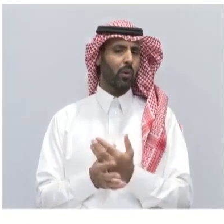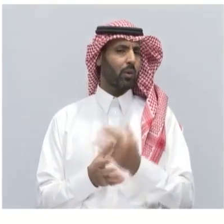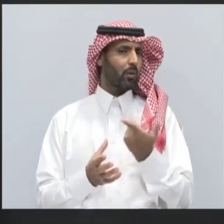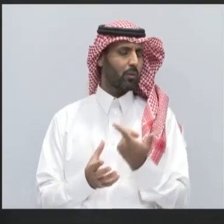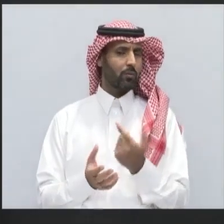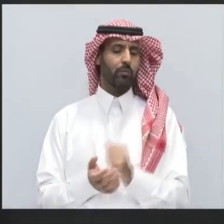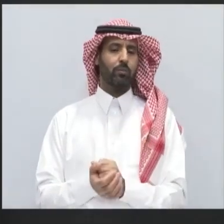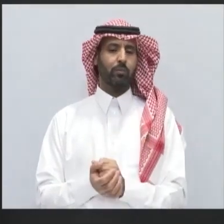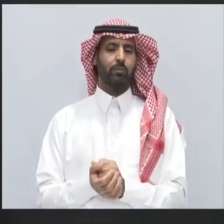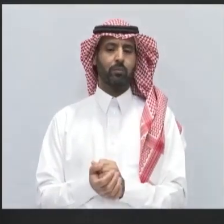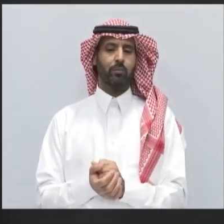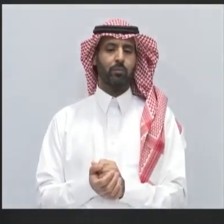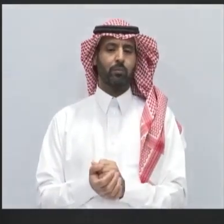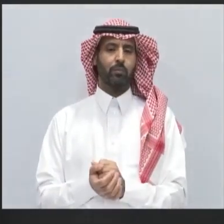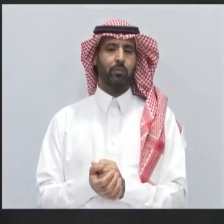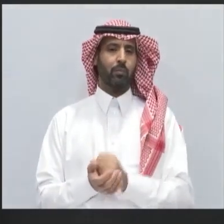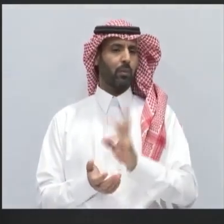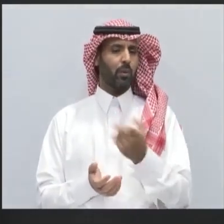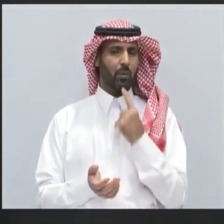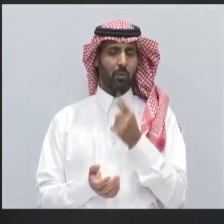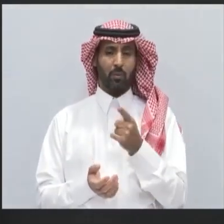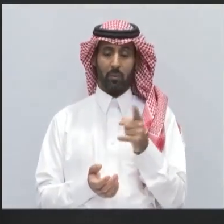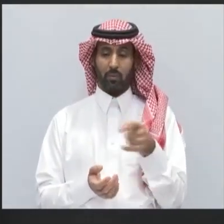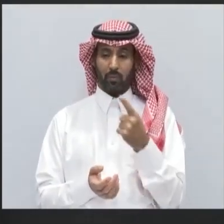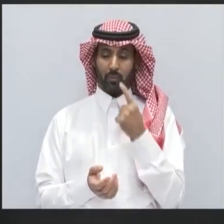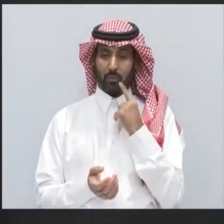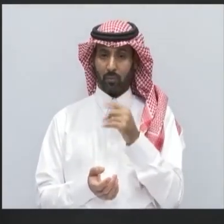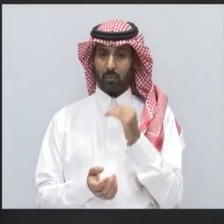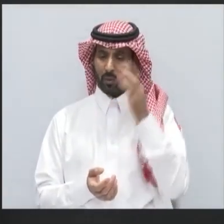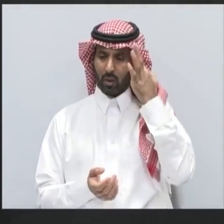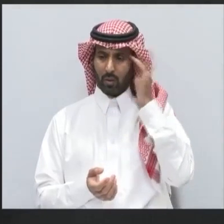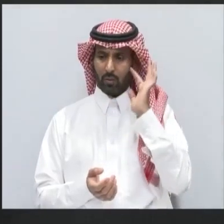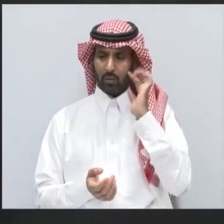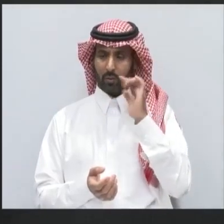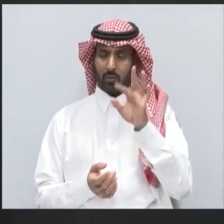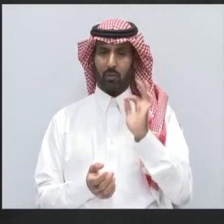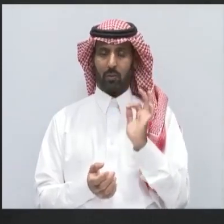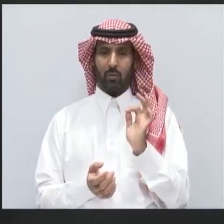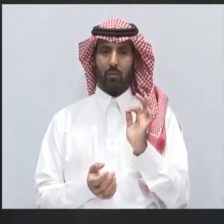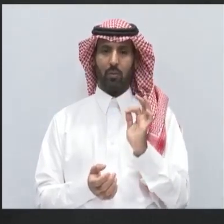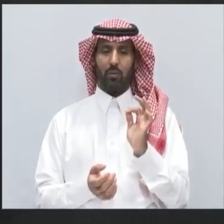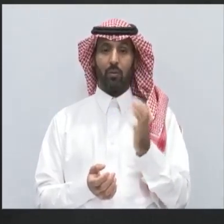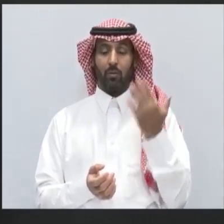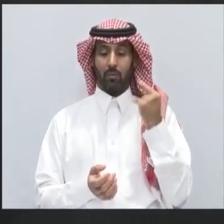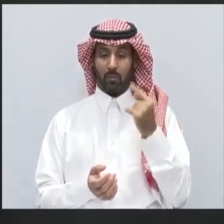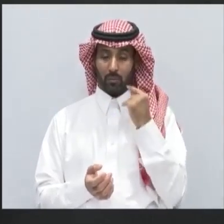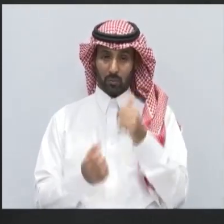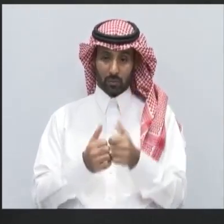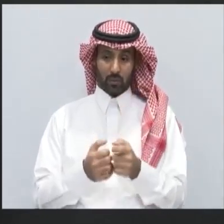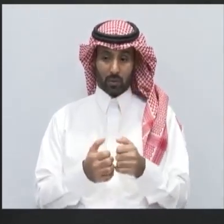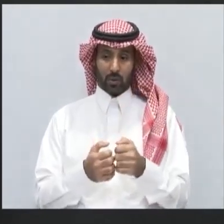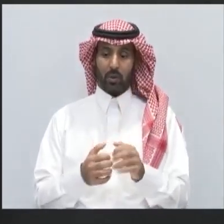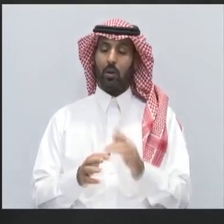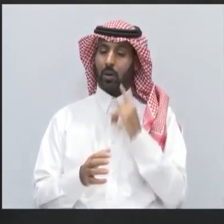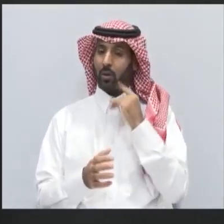course, there's no one correct answer. You can choose whatever you like. If you prefer texting, if you